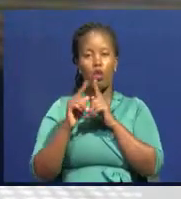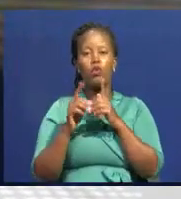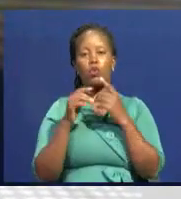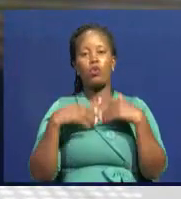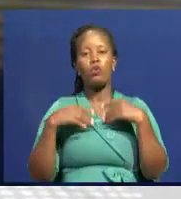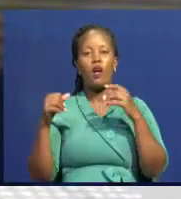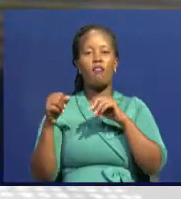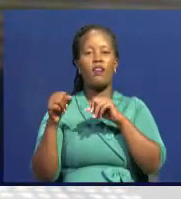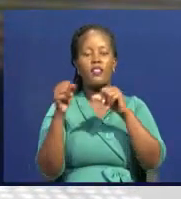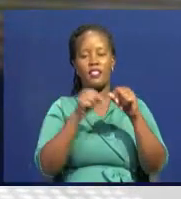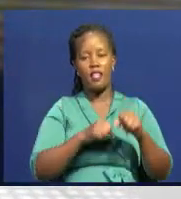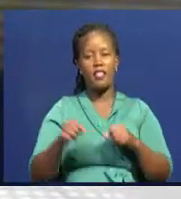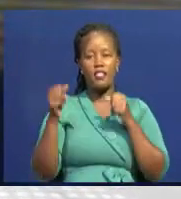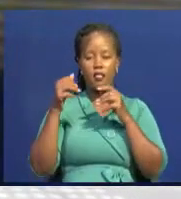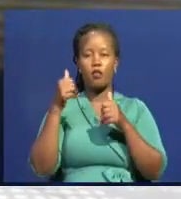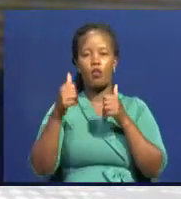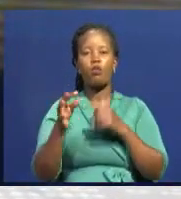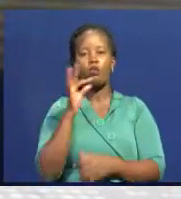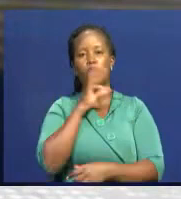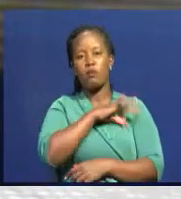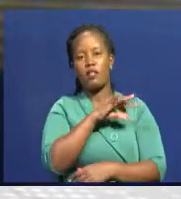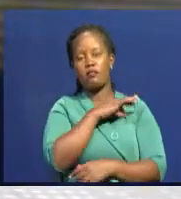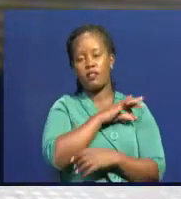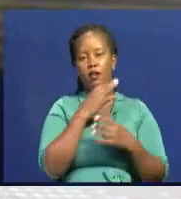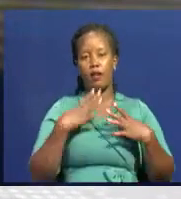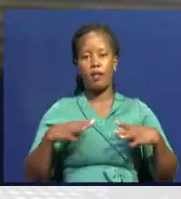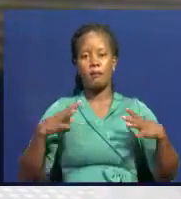strategies that would be beneficial to our people.